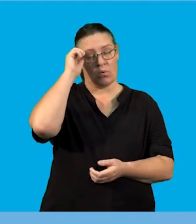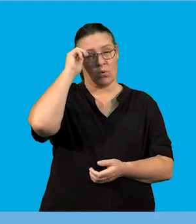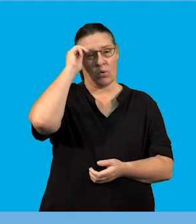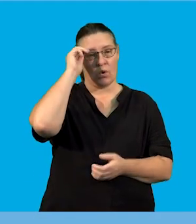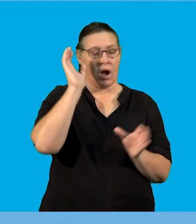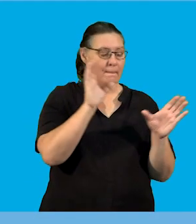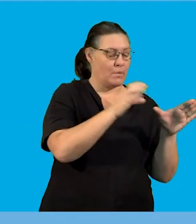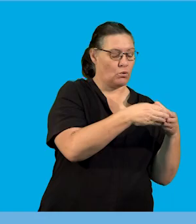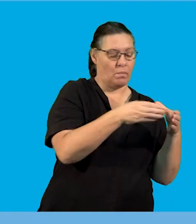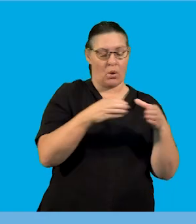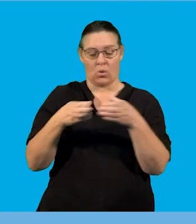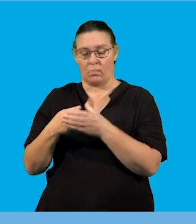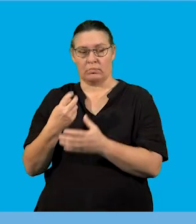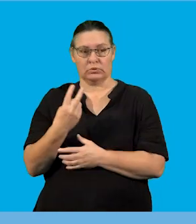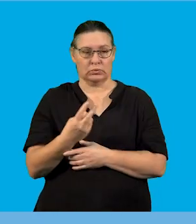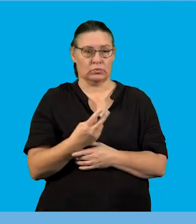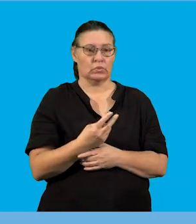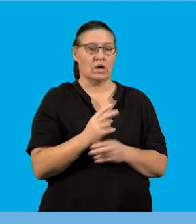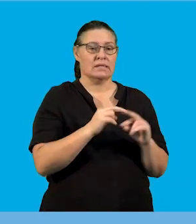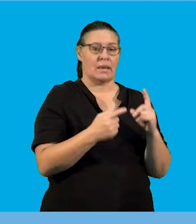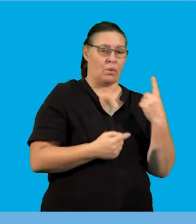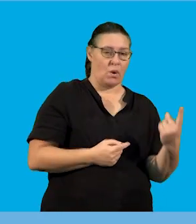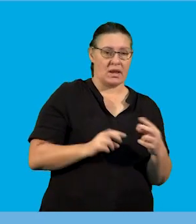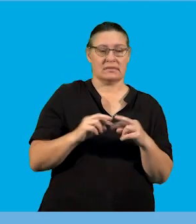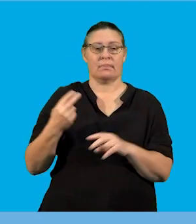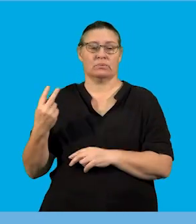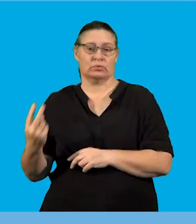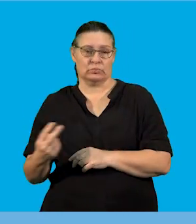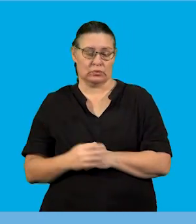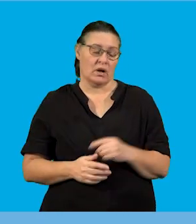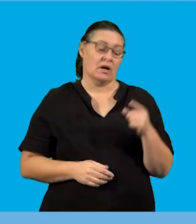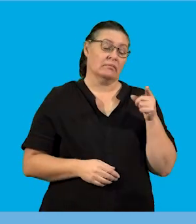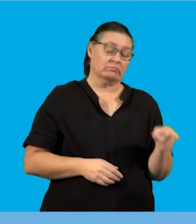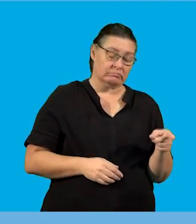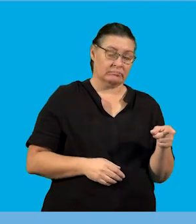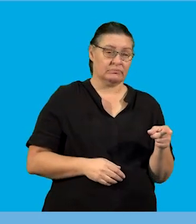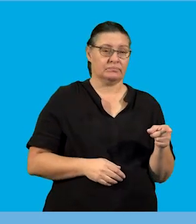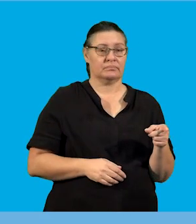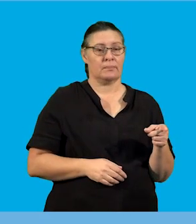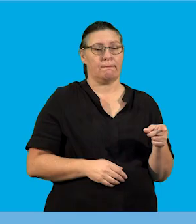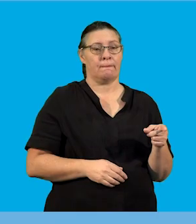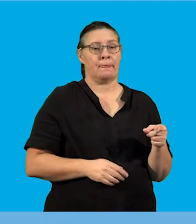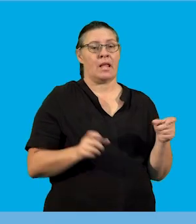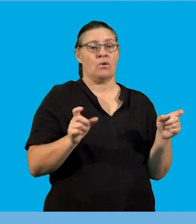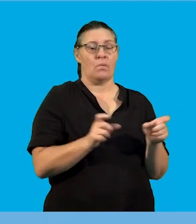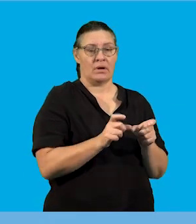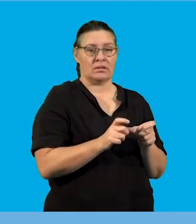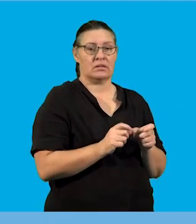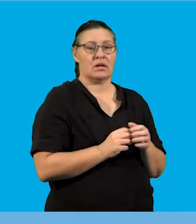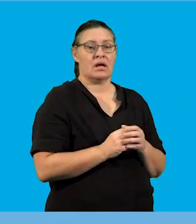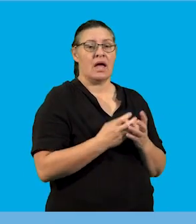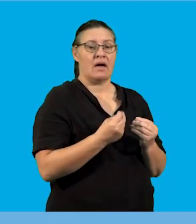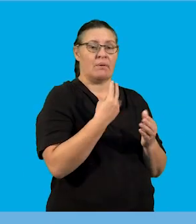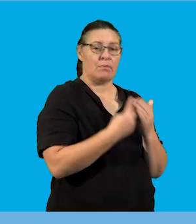Firstly, we need to know that there are two main groups of compounds. There's type 1 and type 2. So the first type is